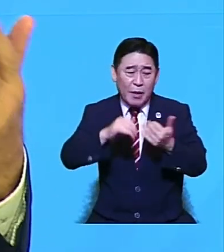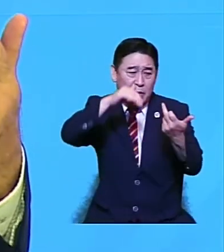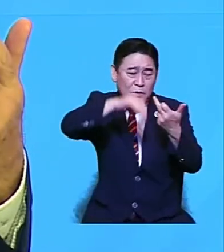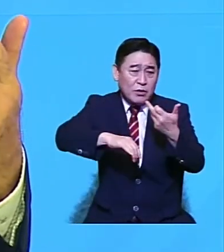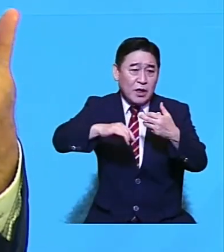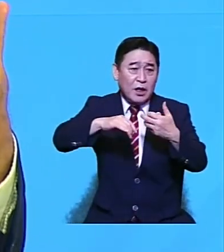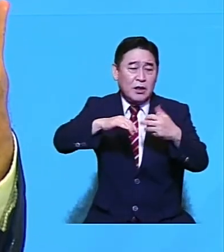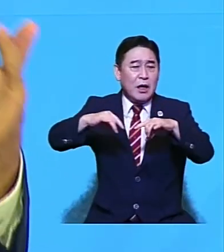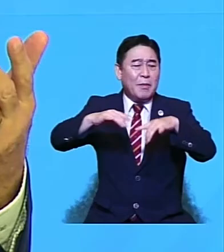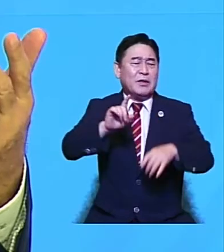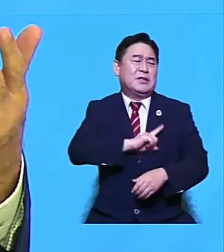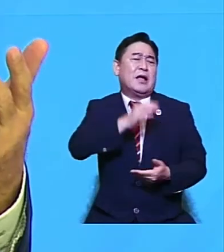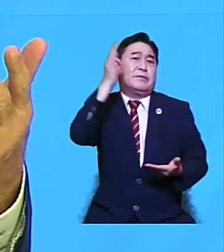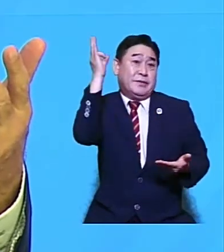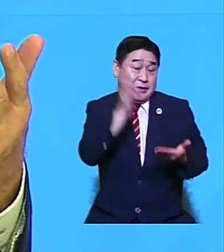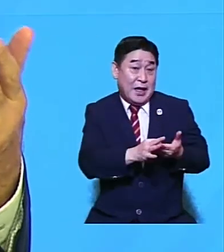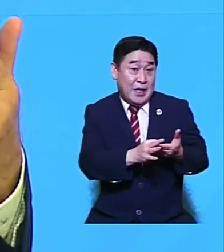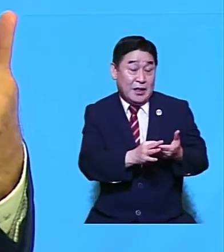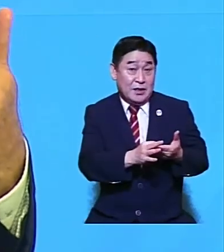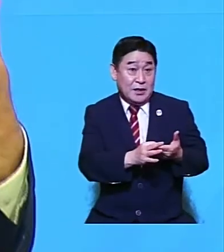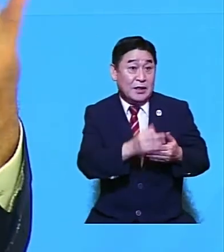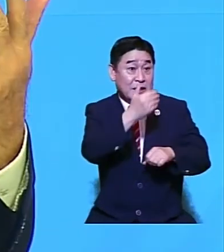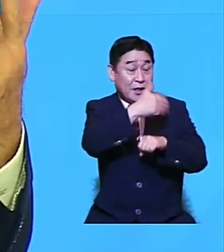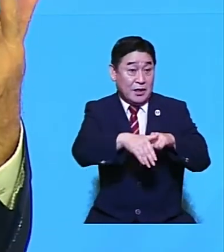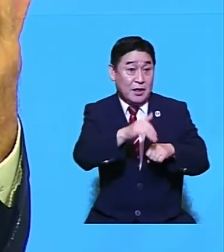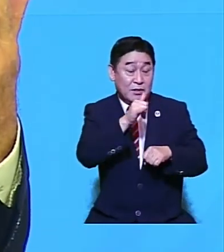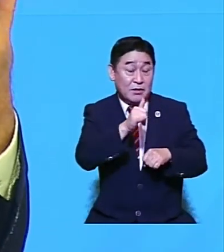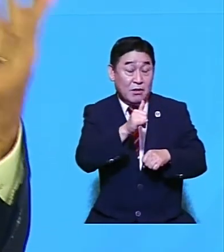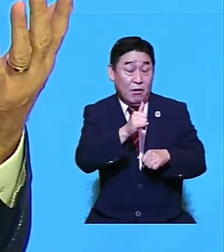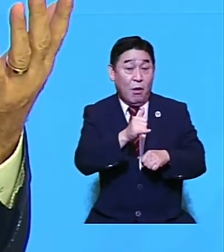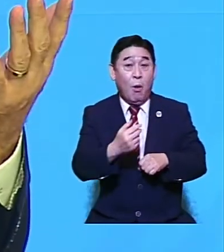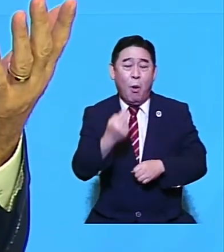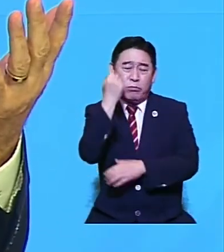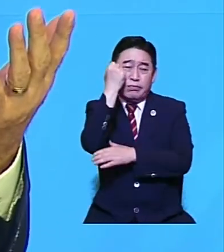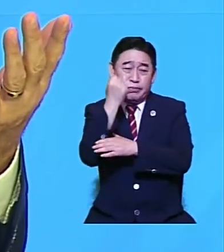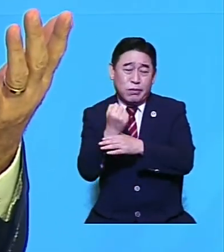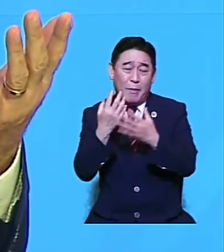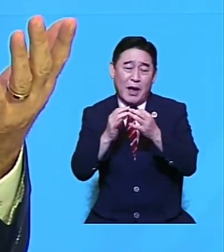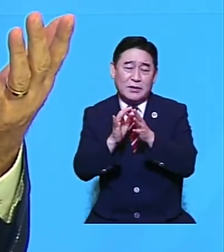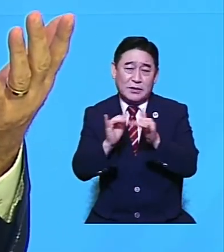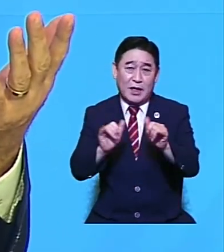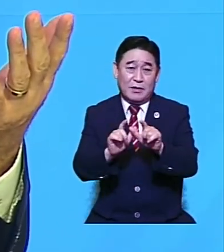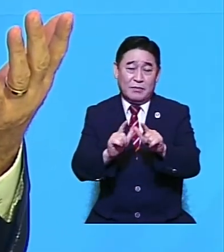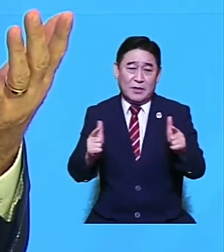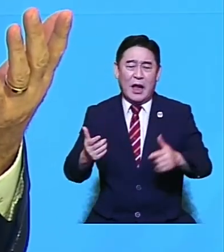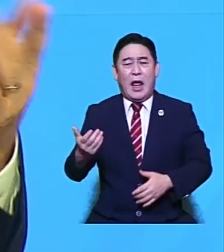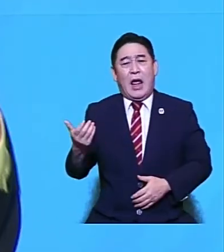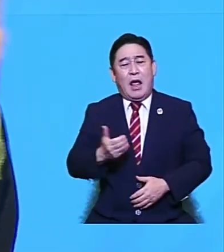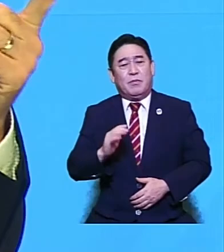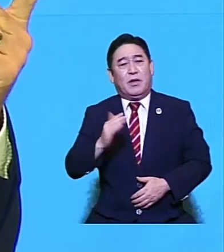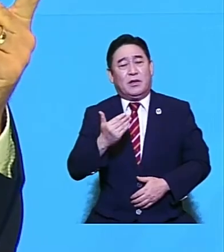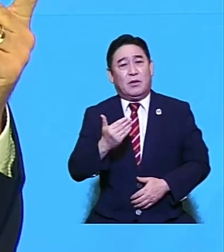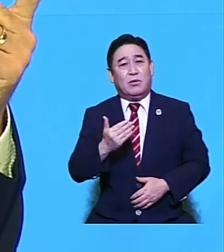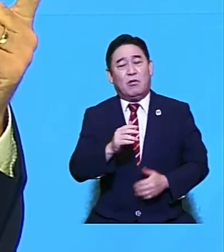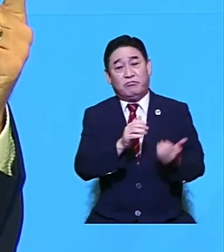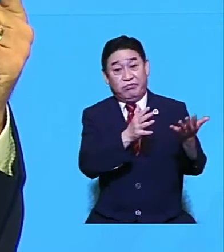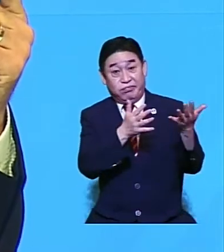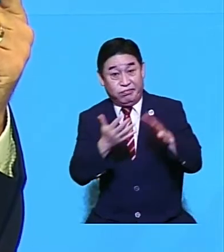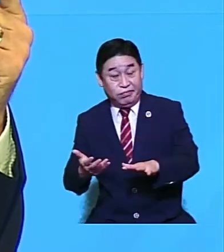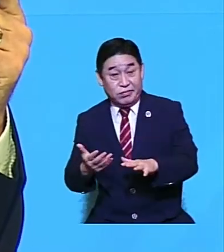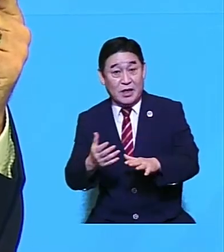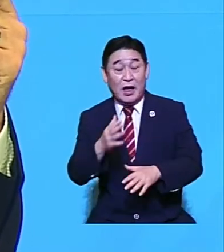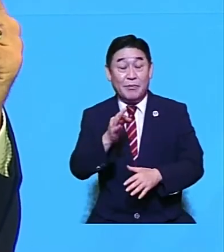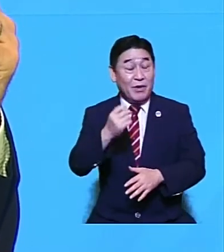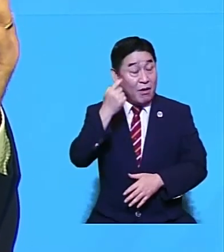take from people that get sick from air pollution, and in fact, the millions of people that die from air pollution. 2 days ago, I was speaking